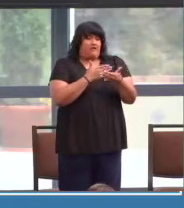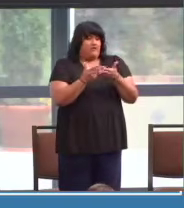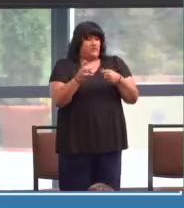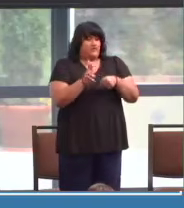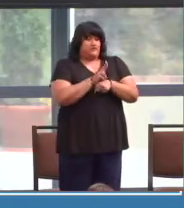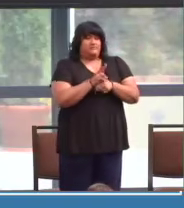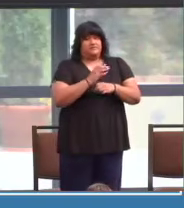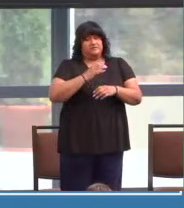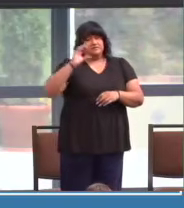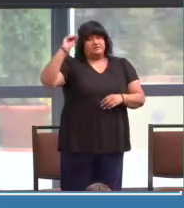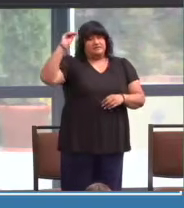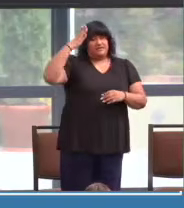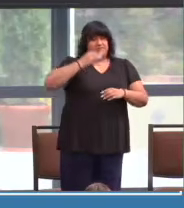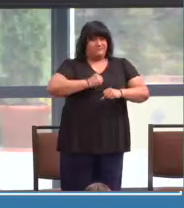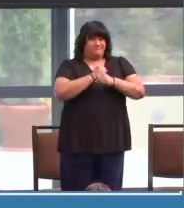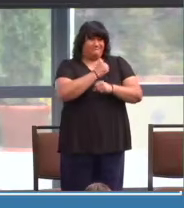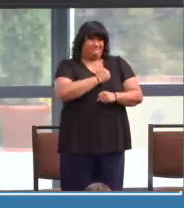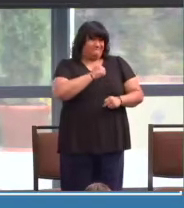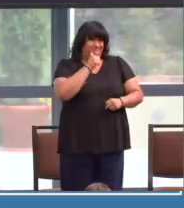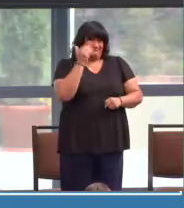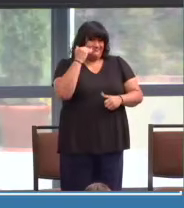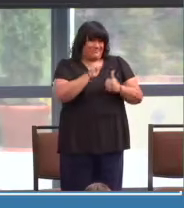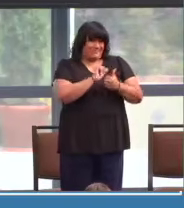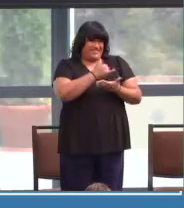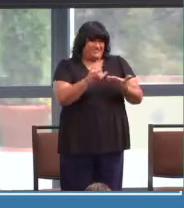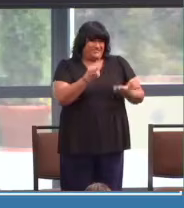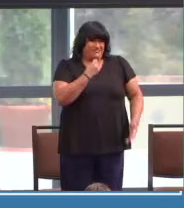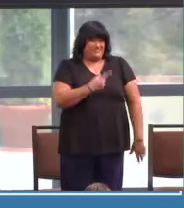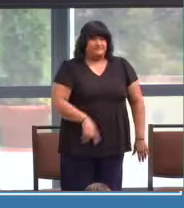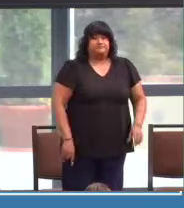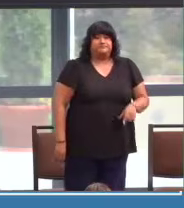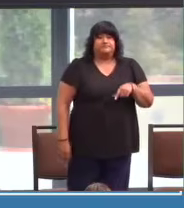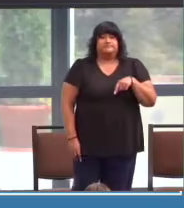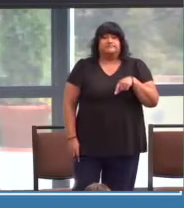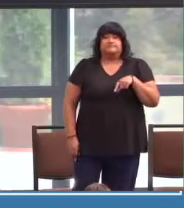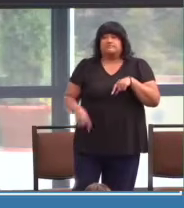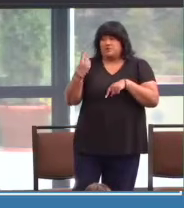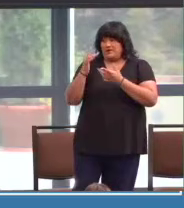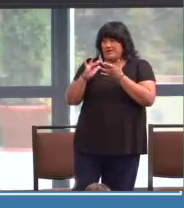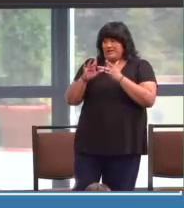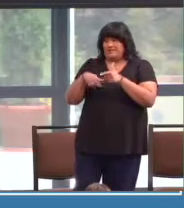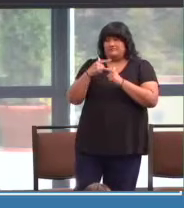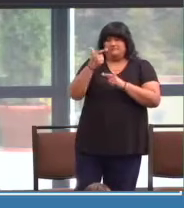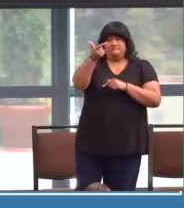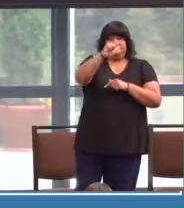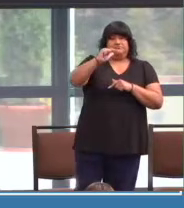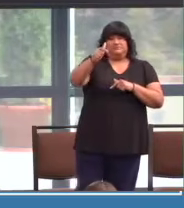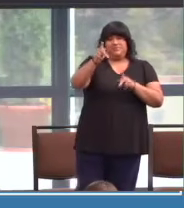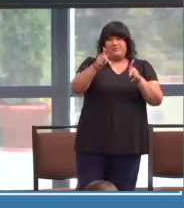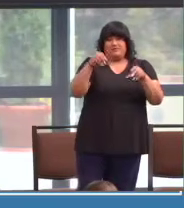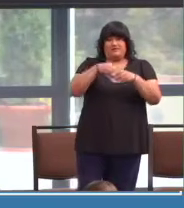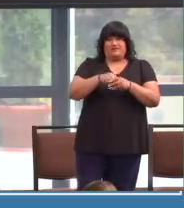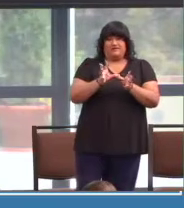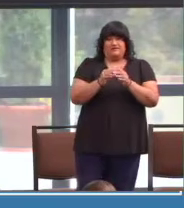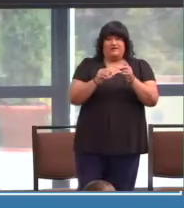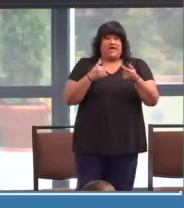protection, but I'm just not familiar with that supplement. One online, and then I'm going to go back and forth in the room. If it's okay,